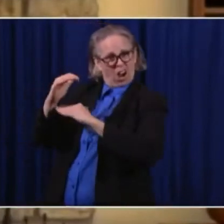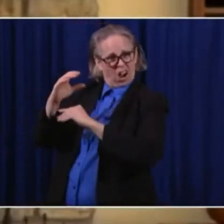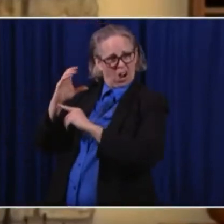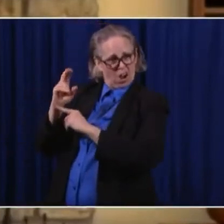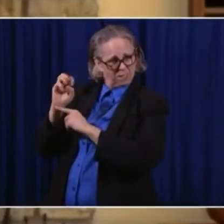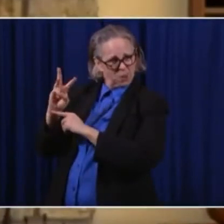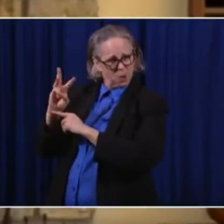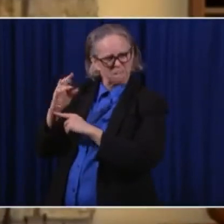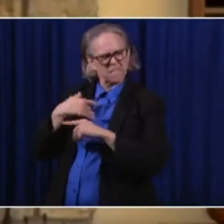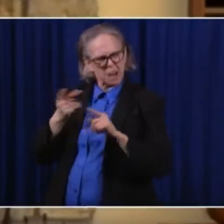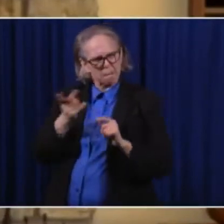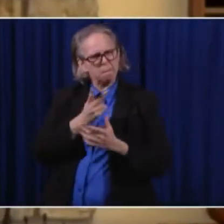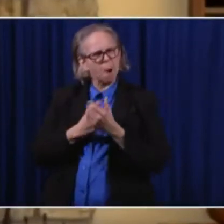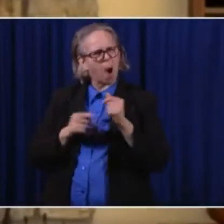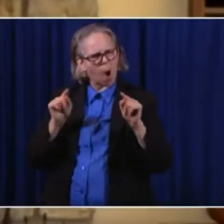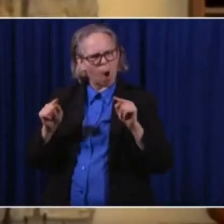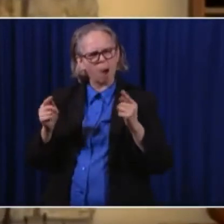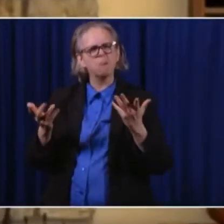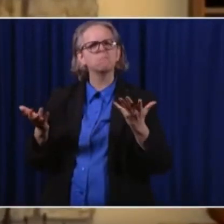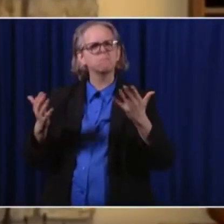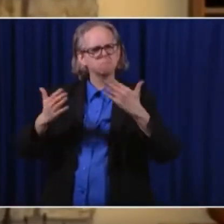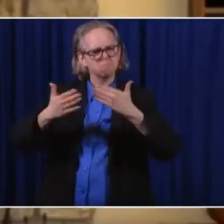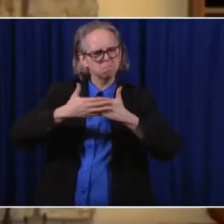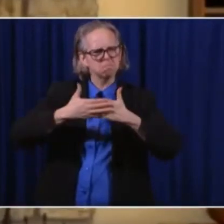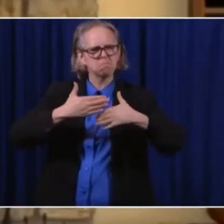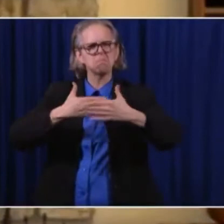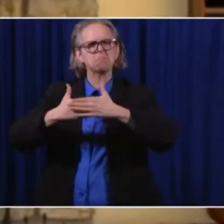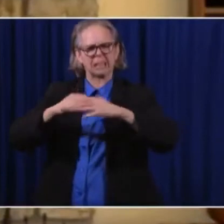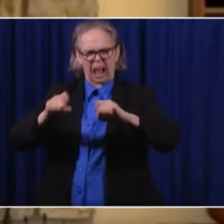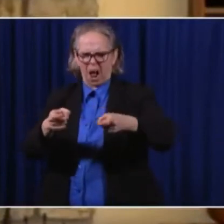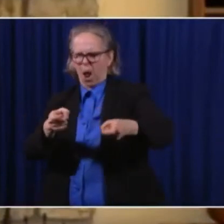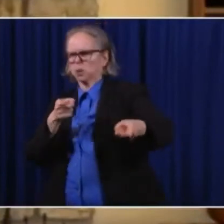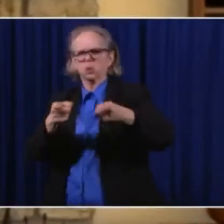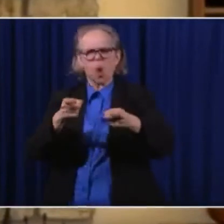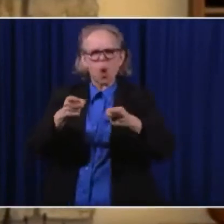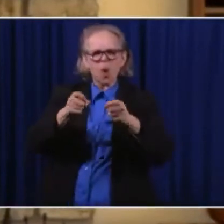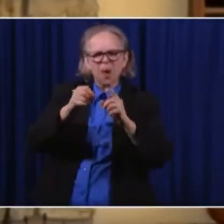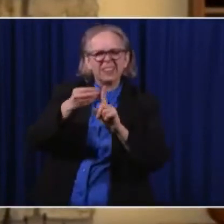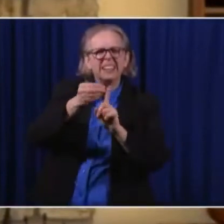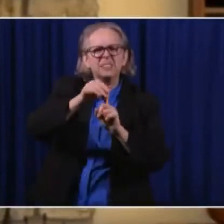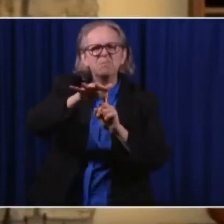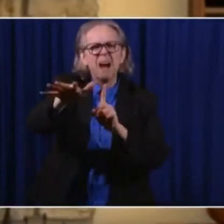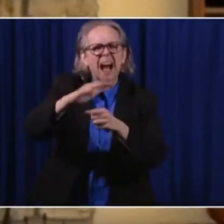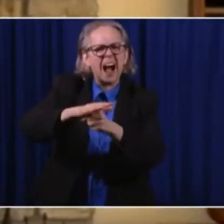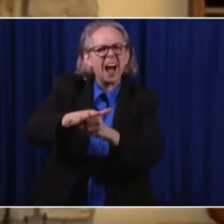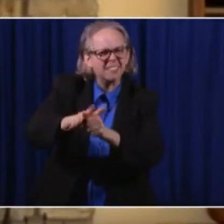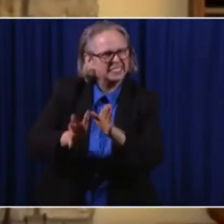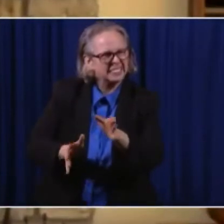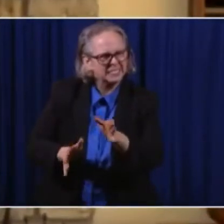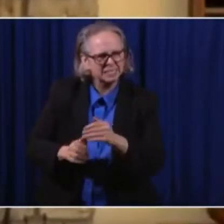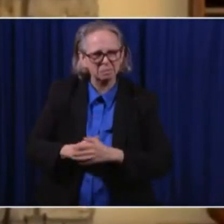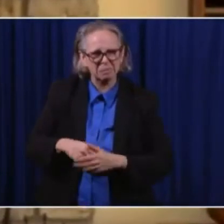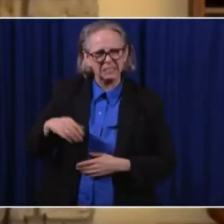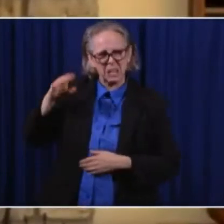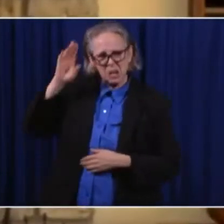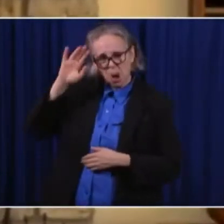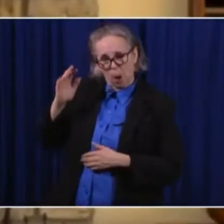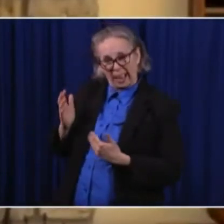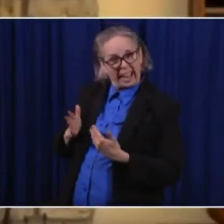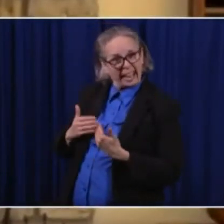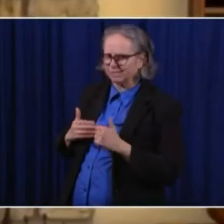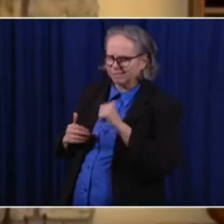it gives us a shot at this thing, a good shot at slowing this down. Now, we know it's not easy. When you get spread as high